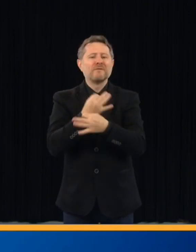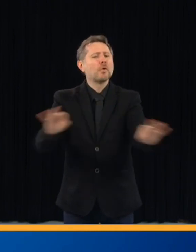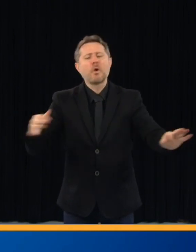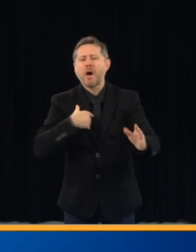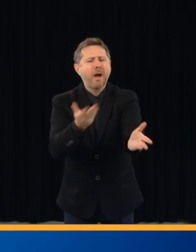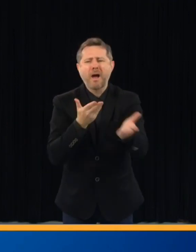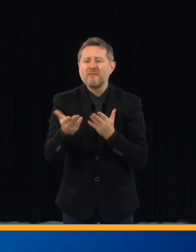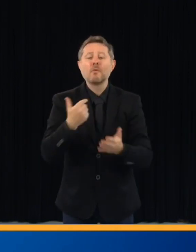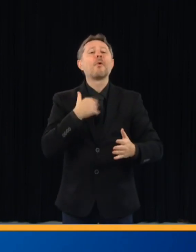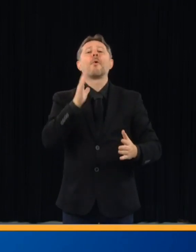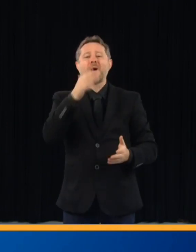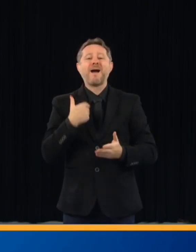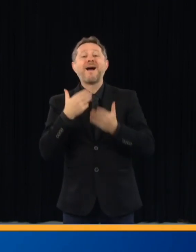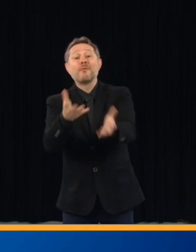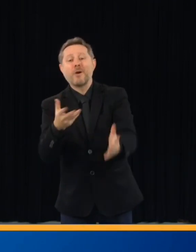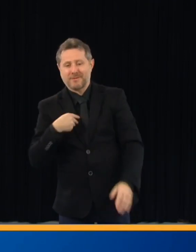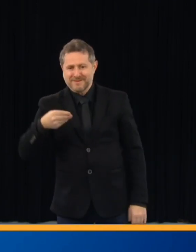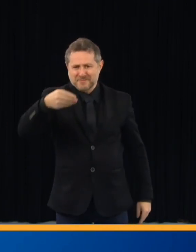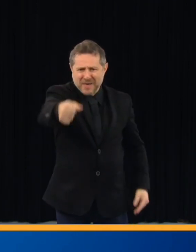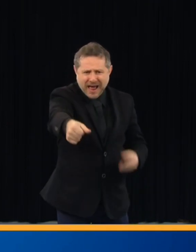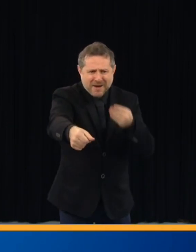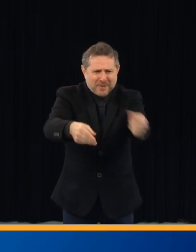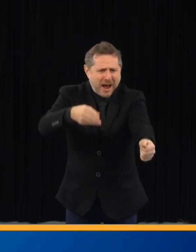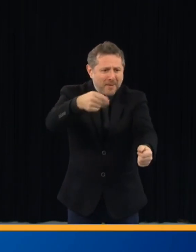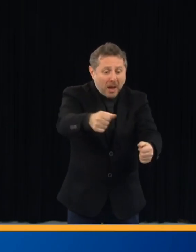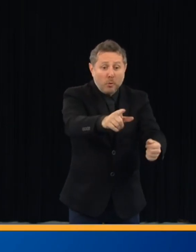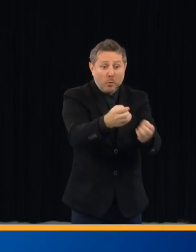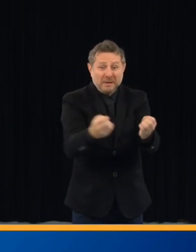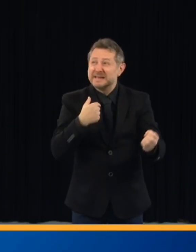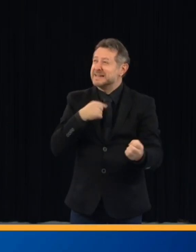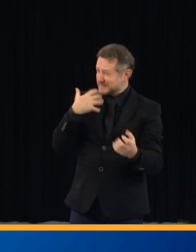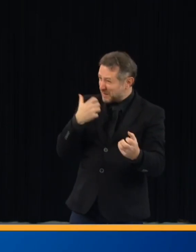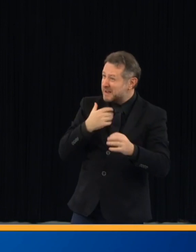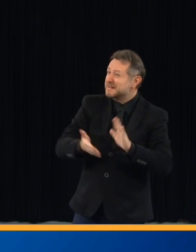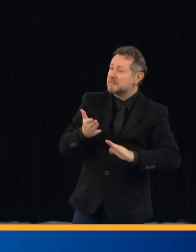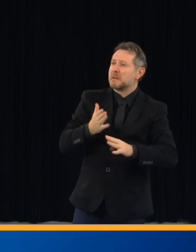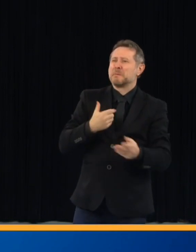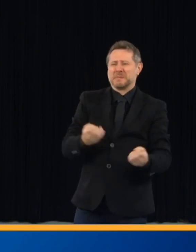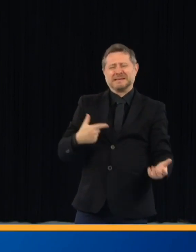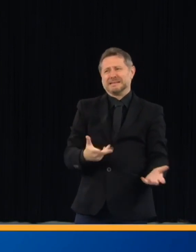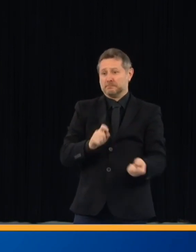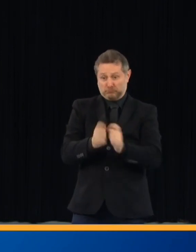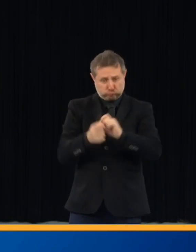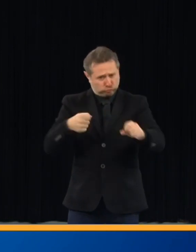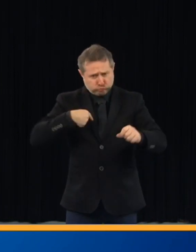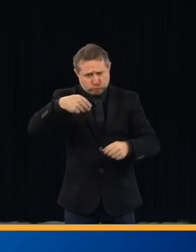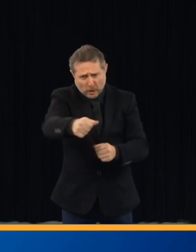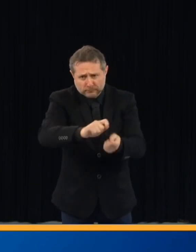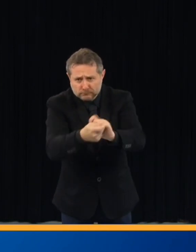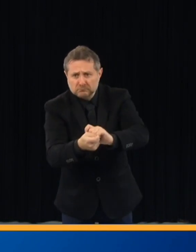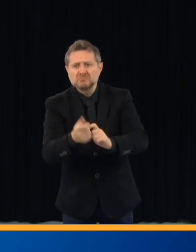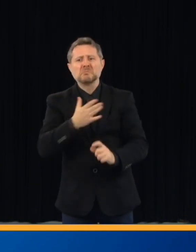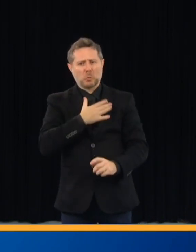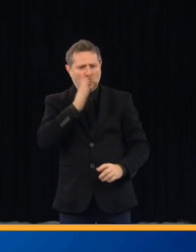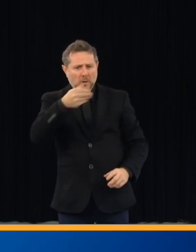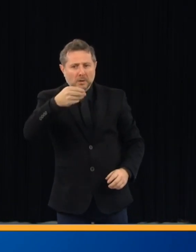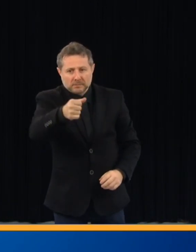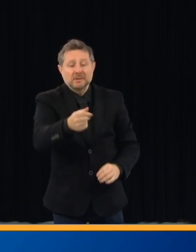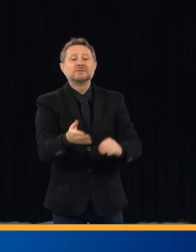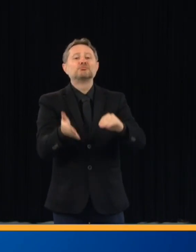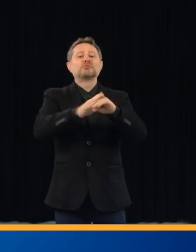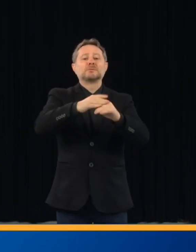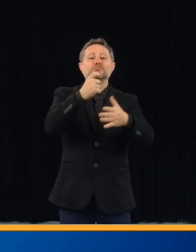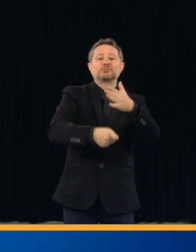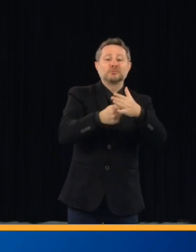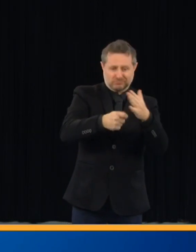terms of transitioning, and we'll buy the product, and I will pay a premium because we need